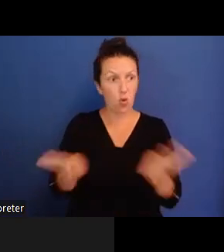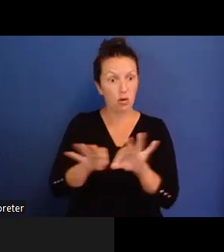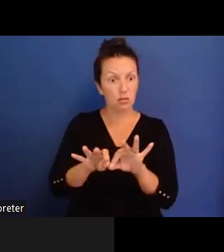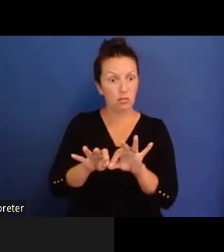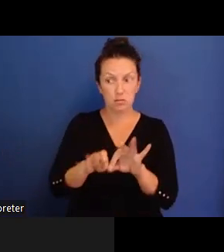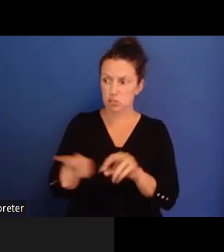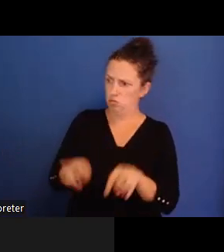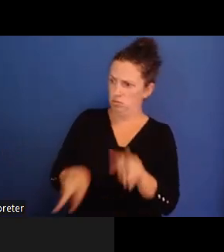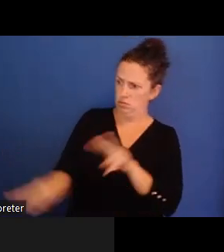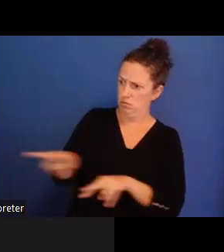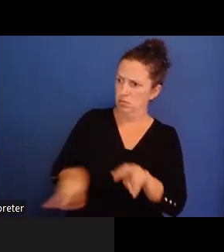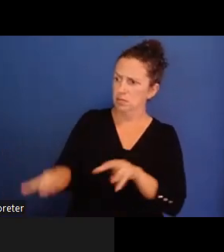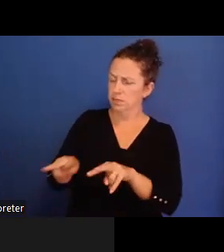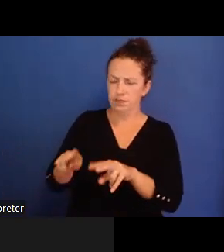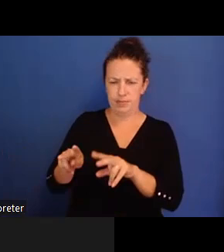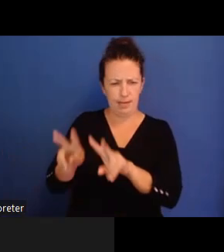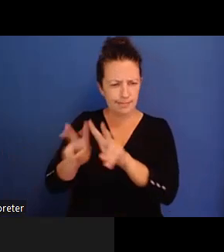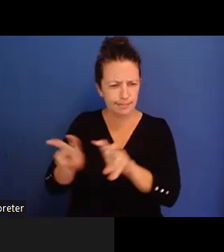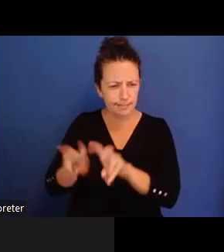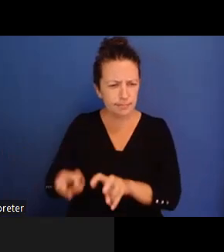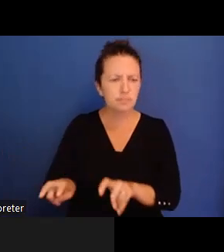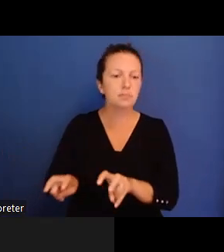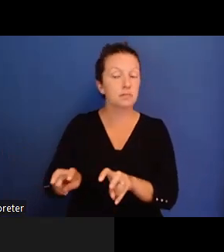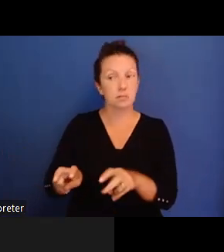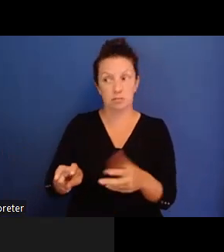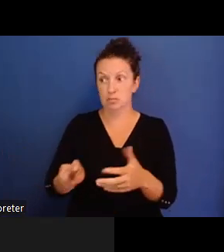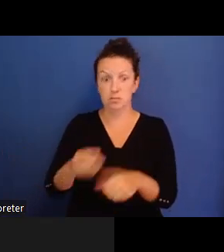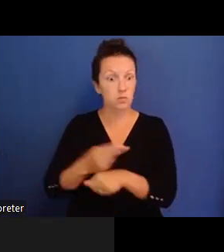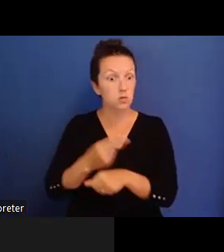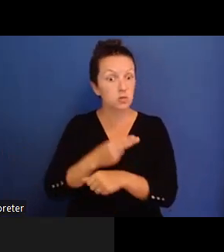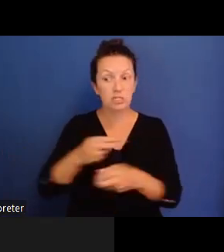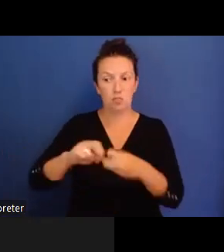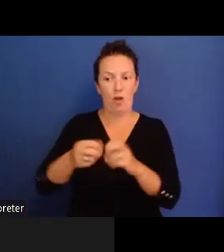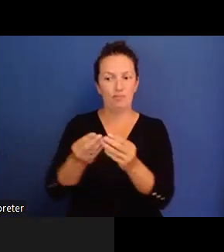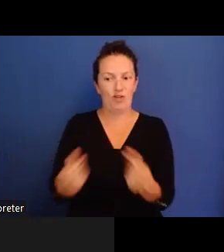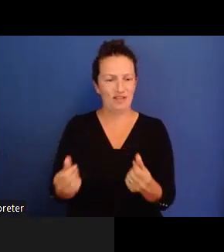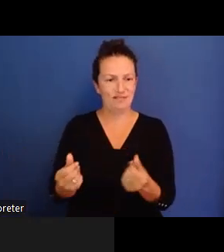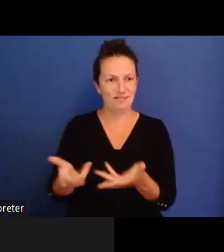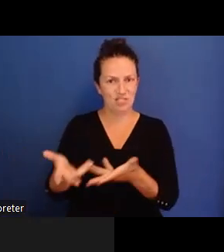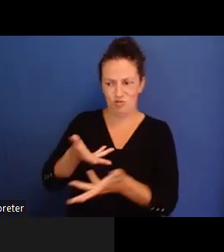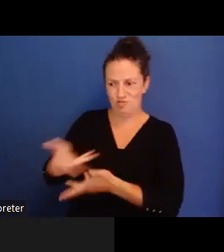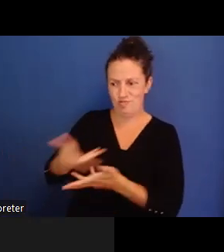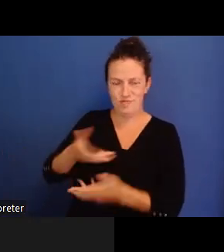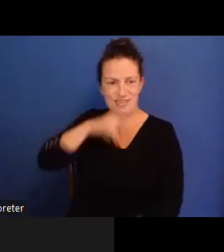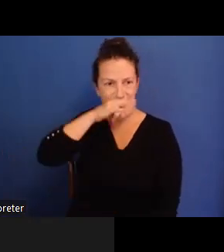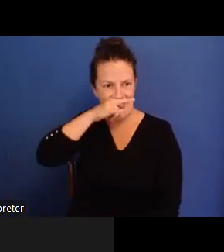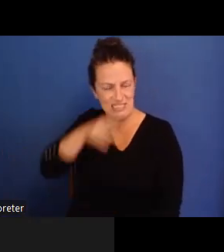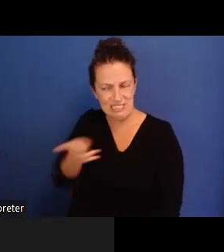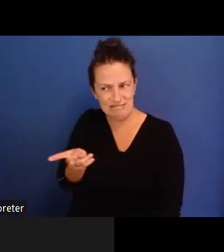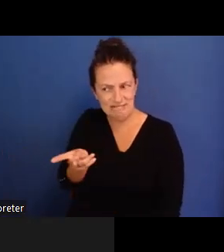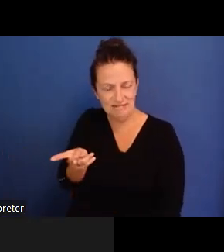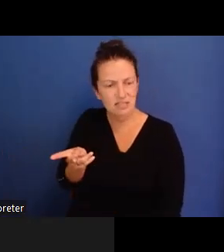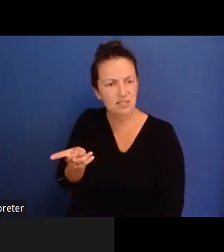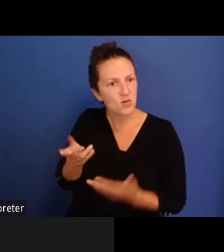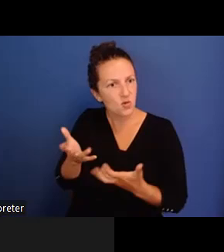situation. Obviously, it's problem solving because you're working with kids and you're trying to come up with something that will keep the